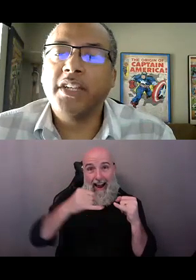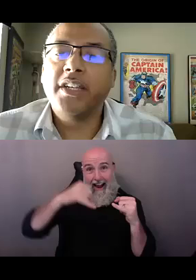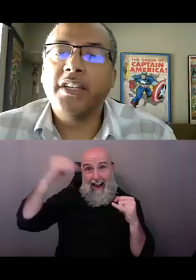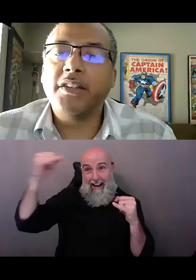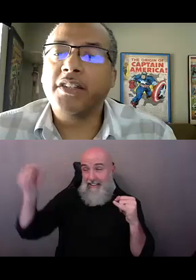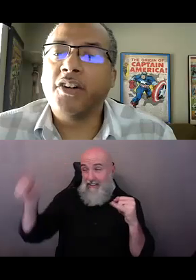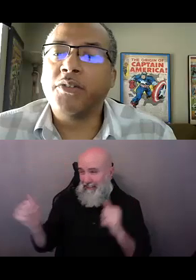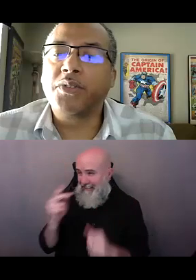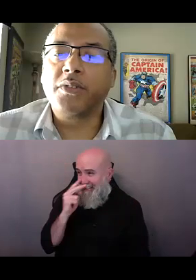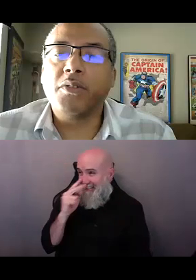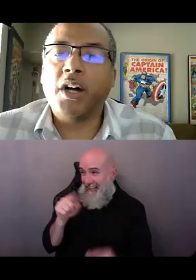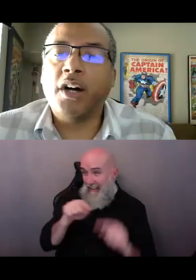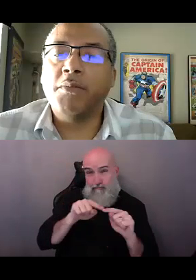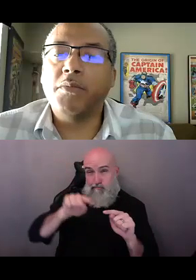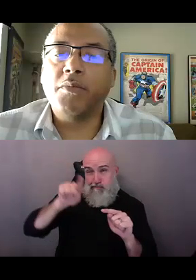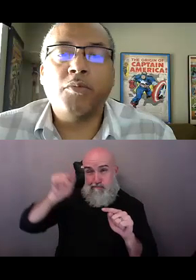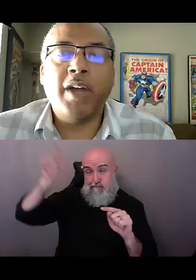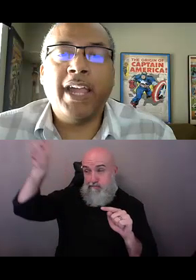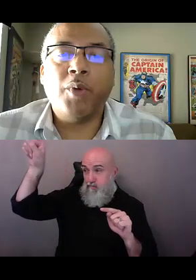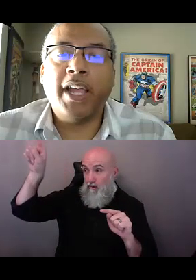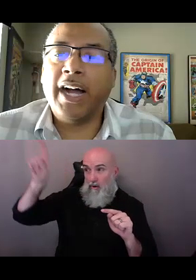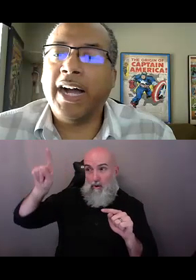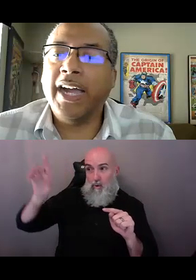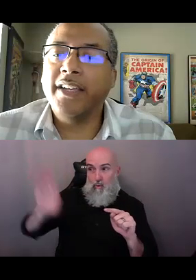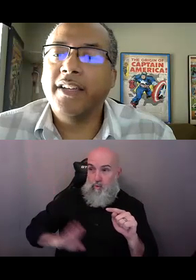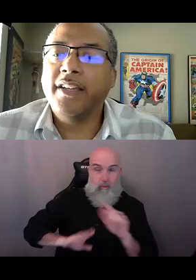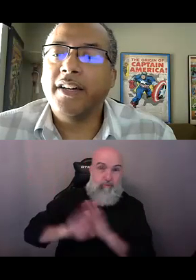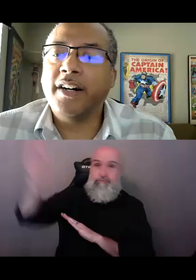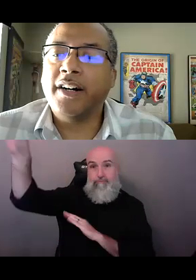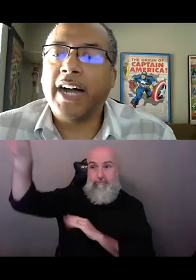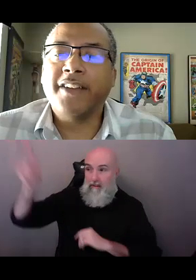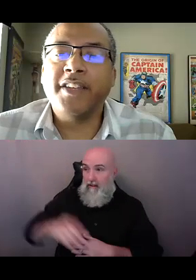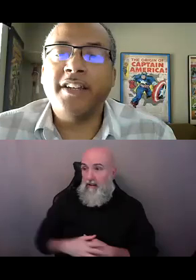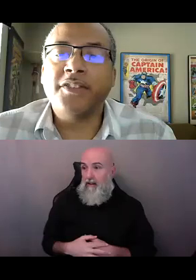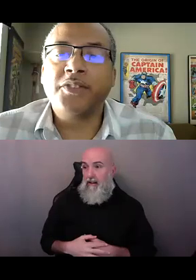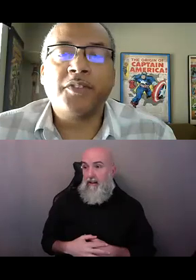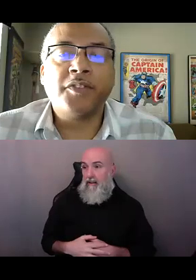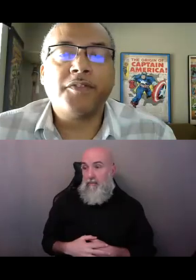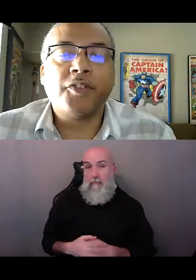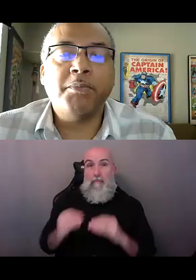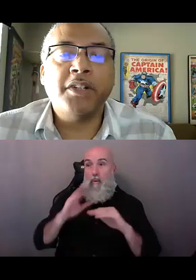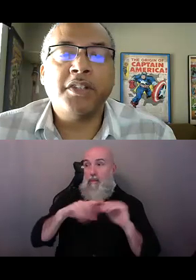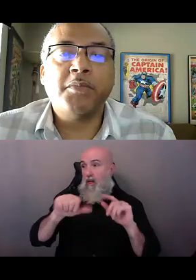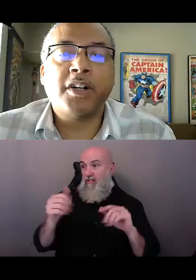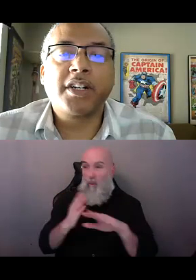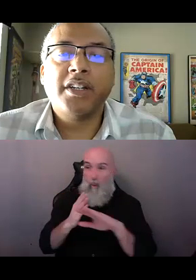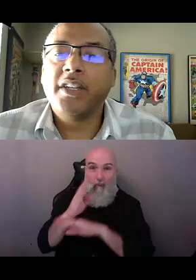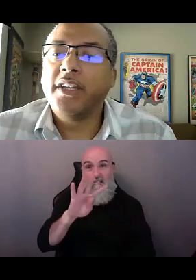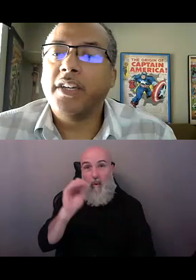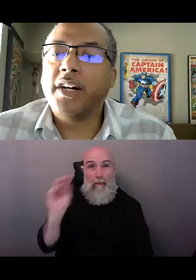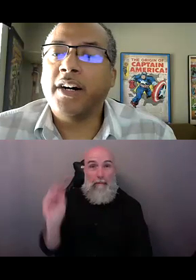which goes way, way high, higher than the others, over the 40 million